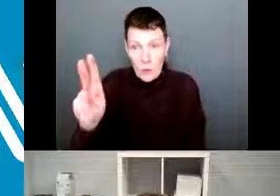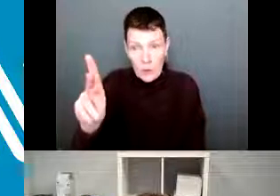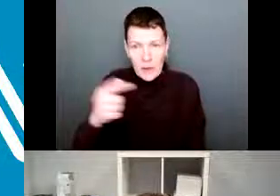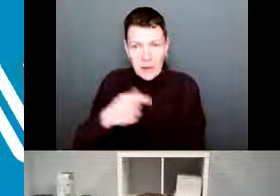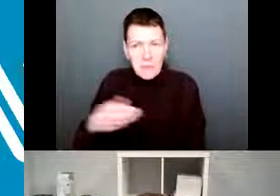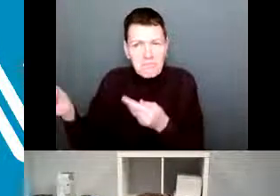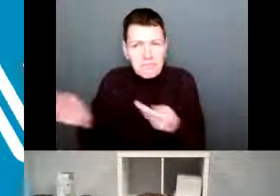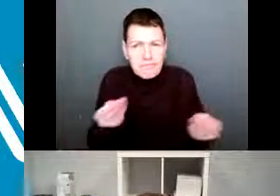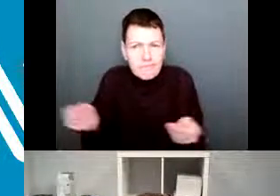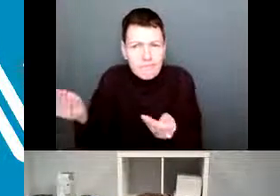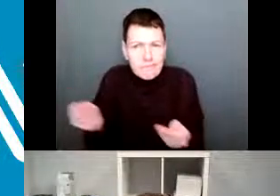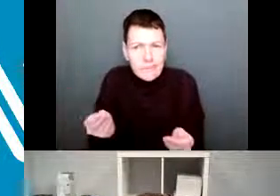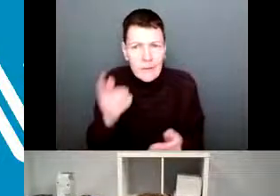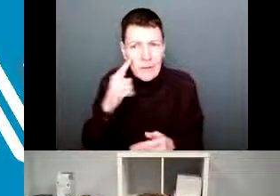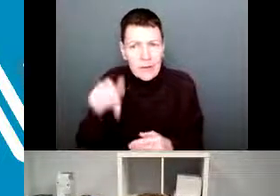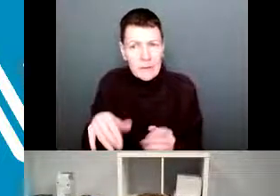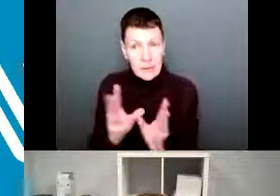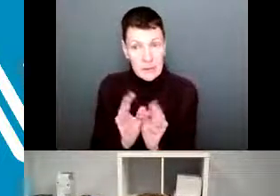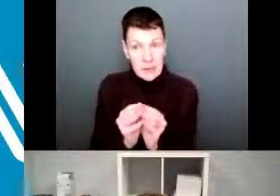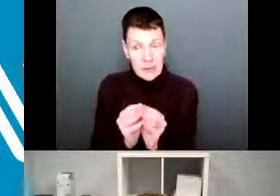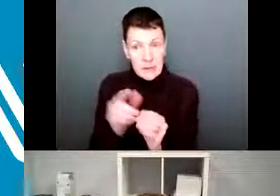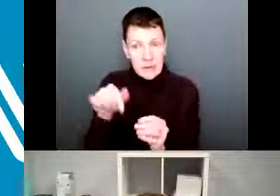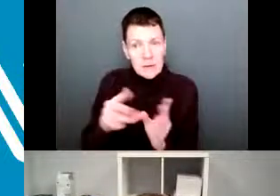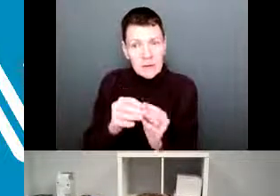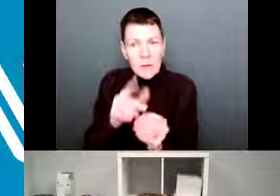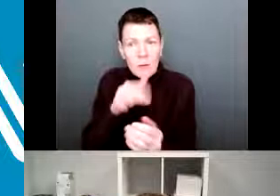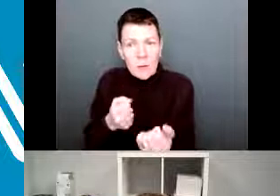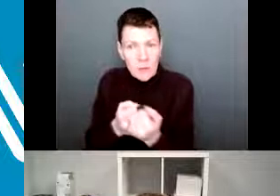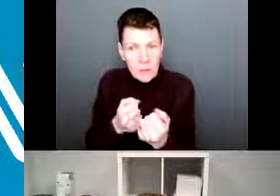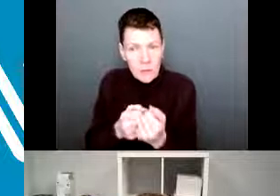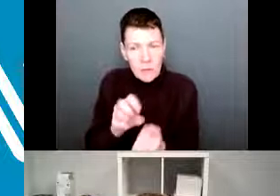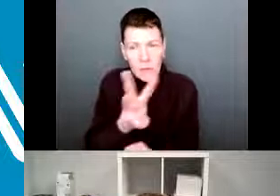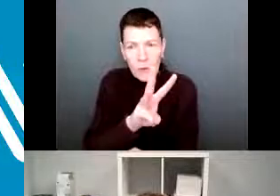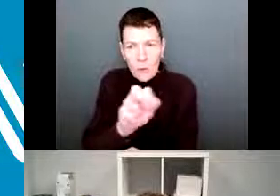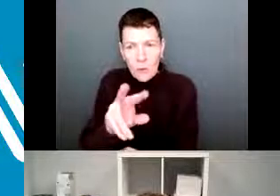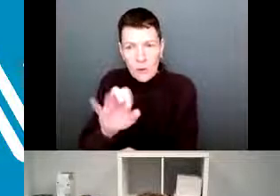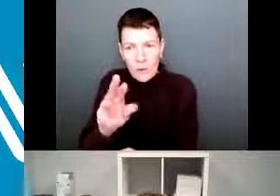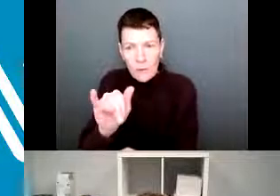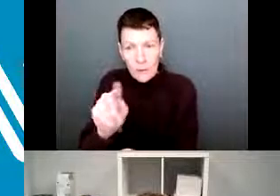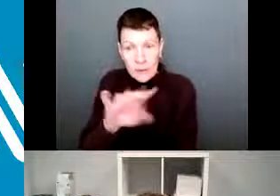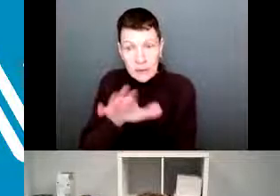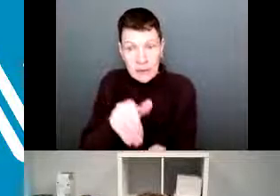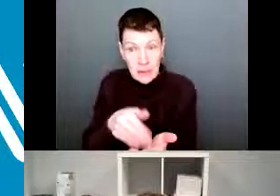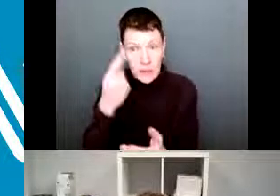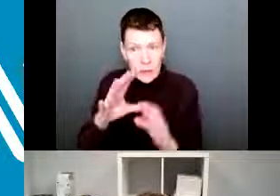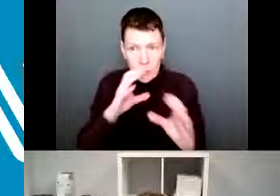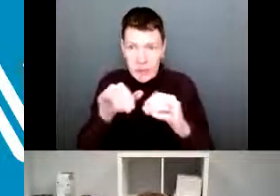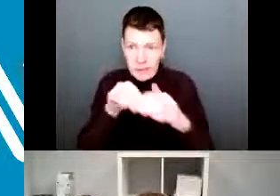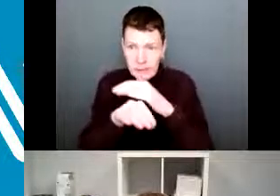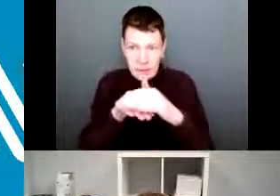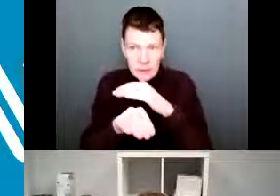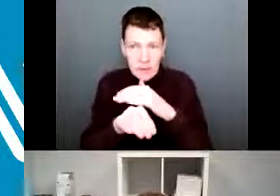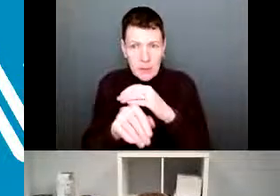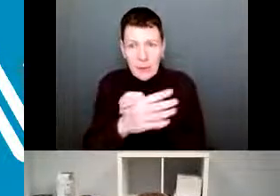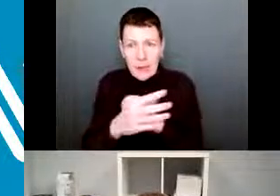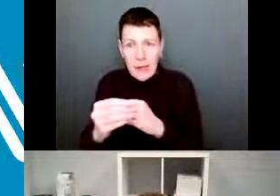session. The session is being sponsored by Wavefront Centre for Communication Accessibility